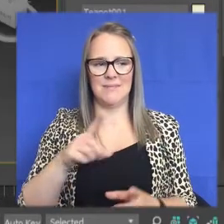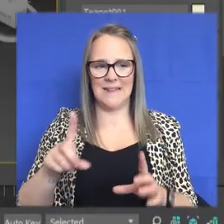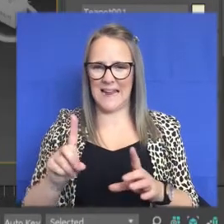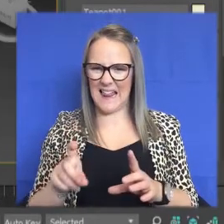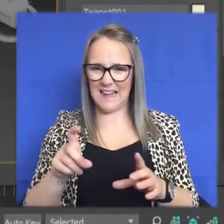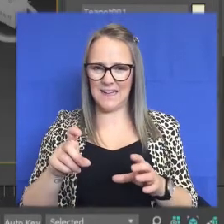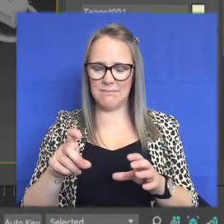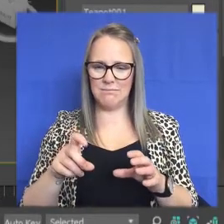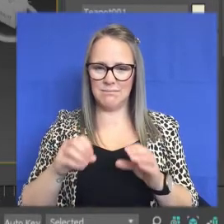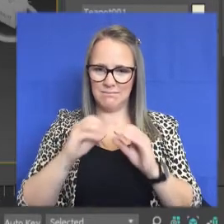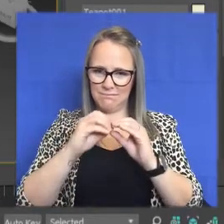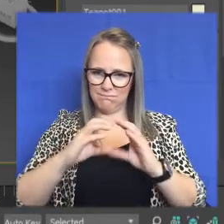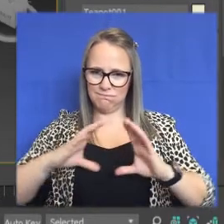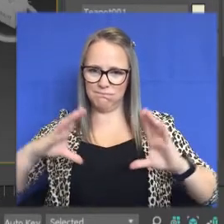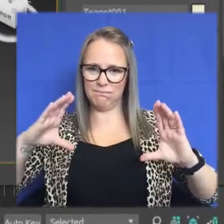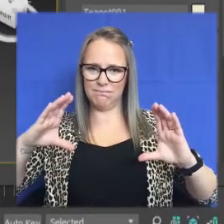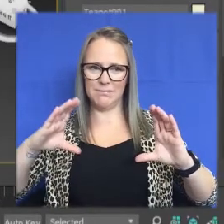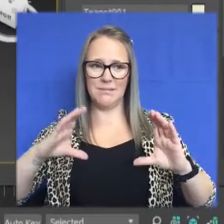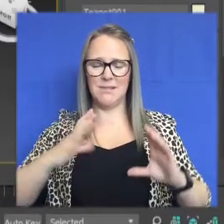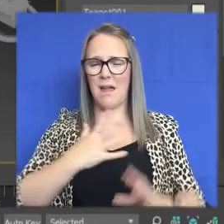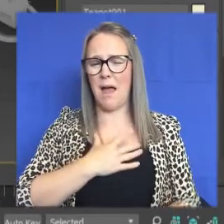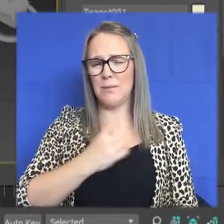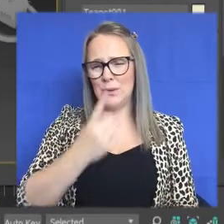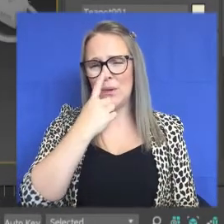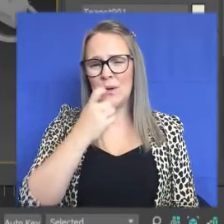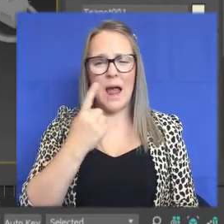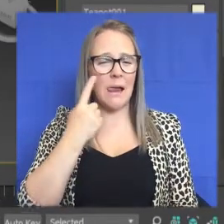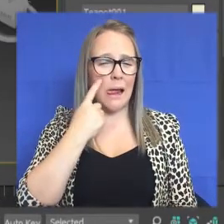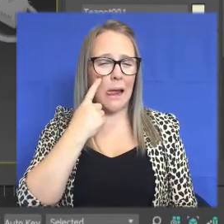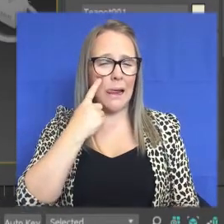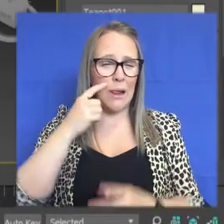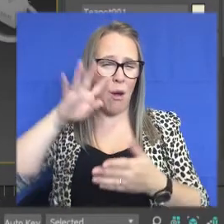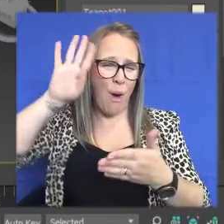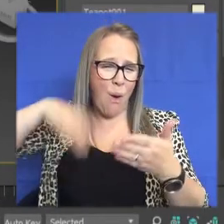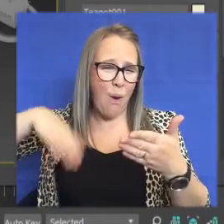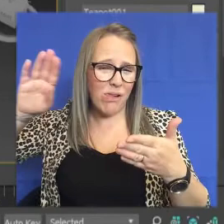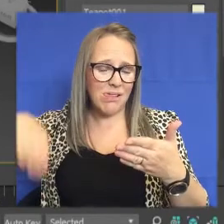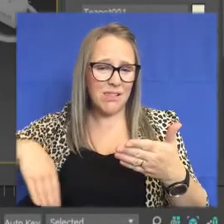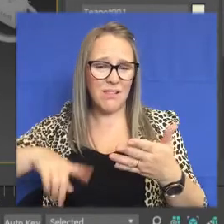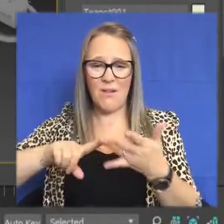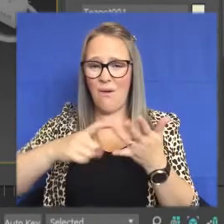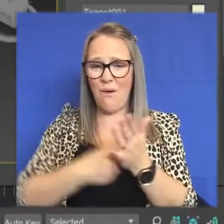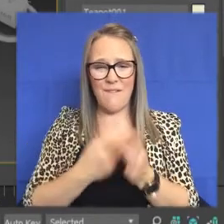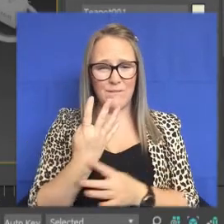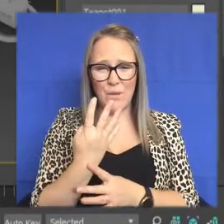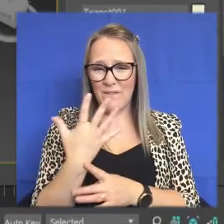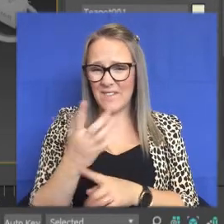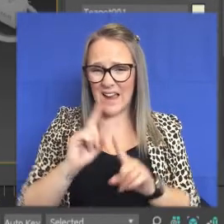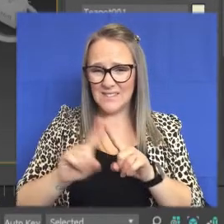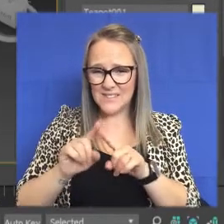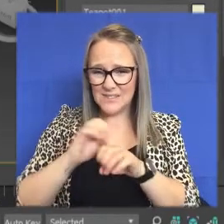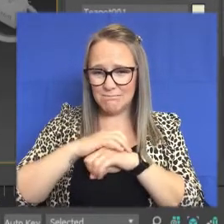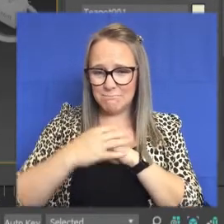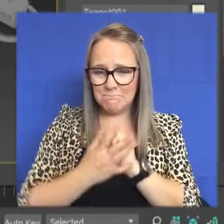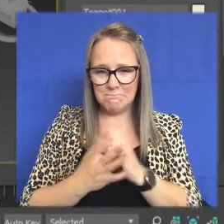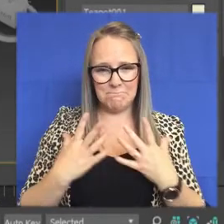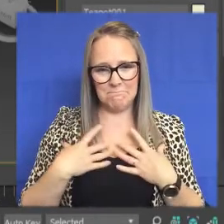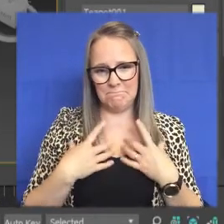teapot. Now you can do that with the rest, or if you want to just keep it at 4 or 5 objects, that's perfectly acceptable.